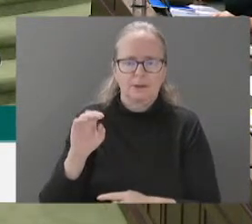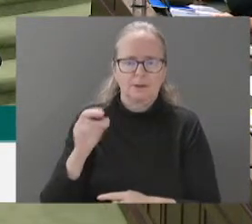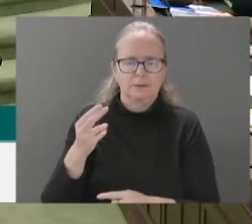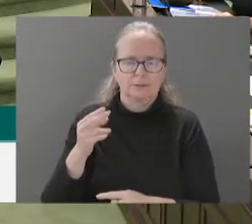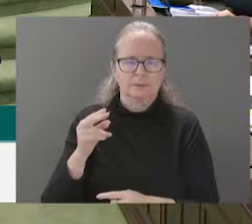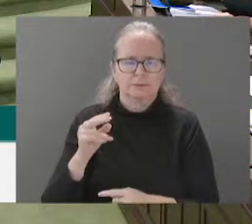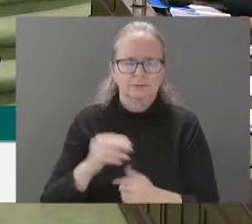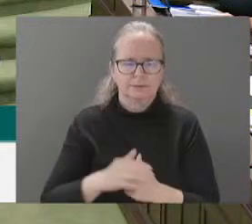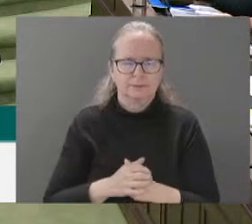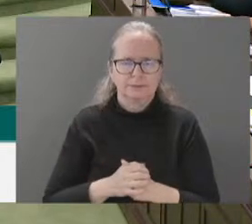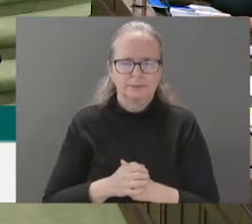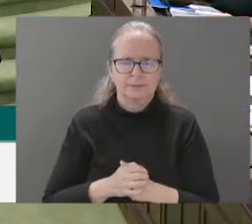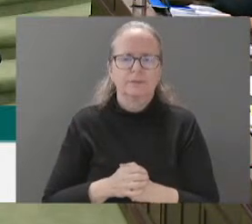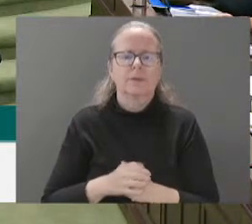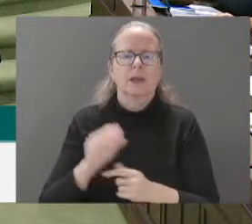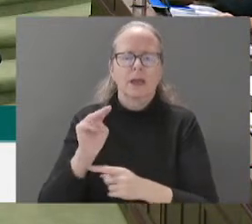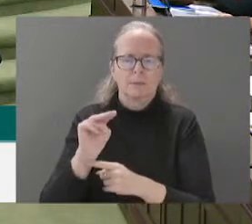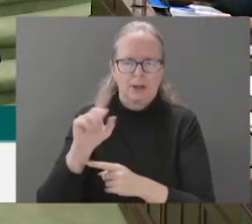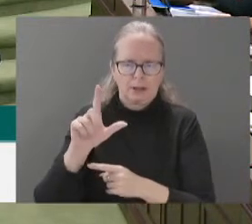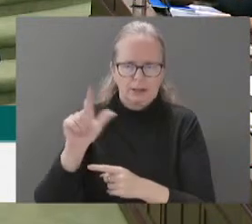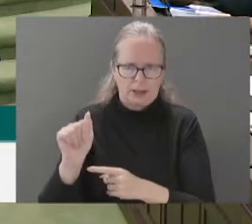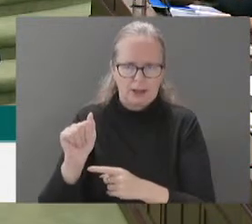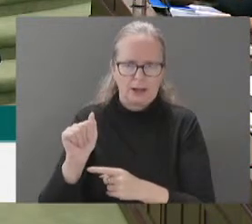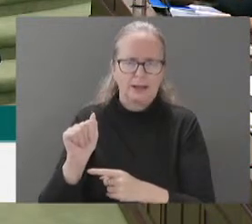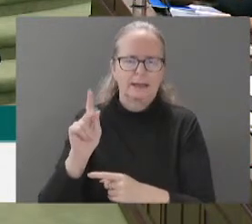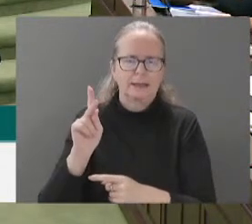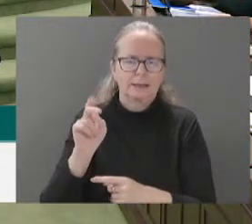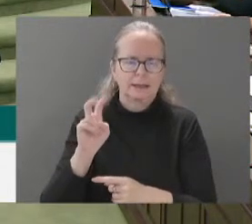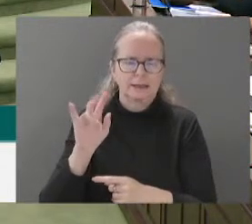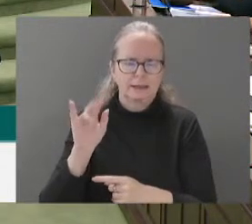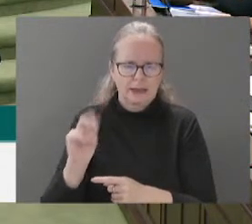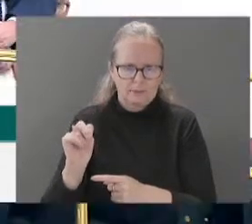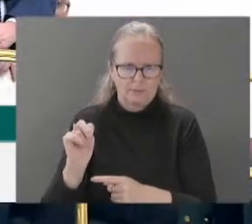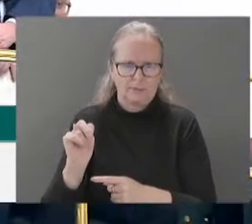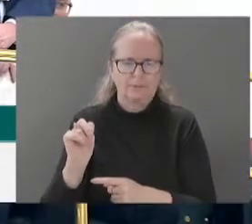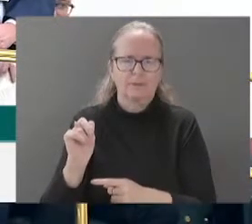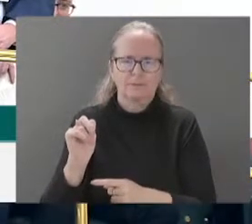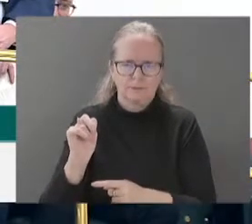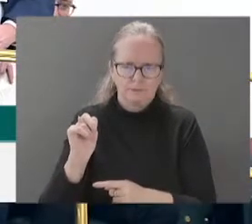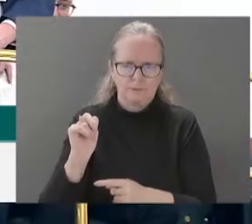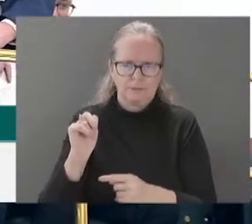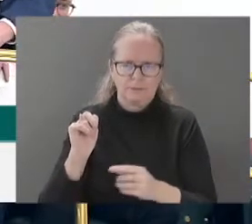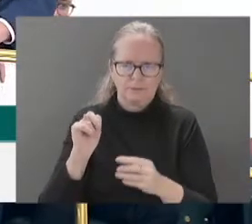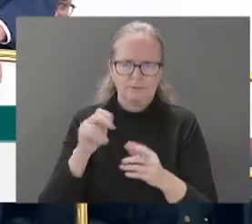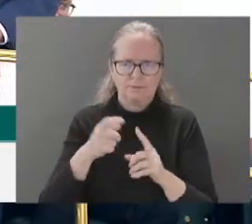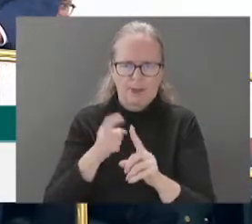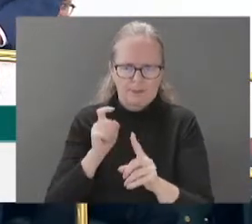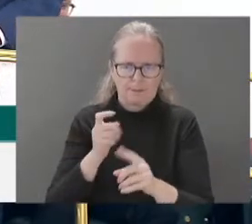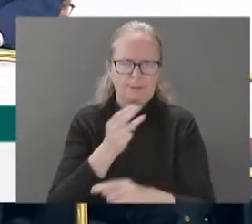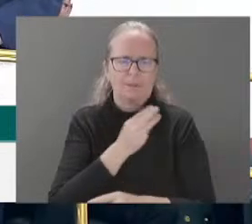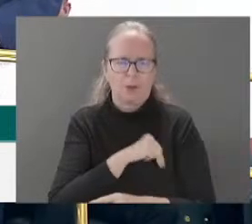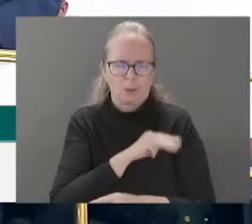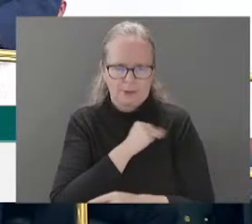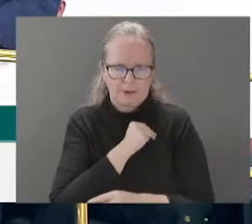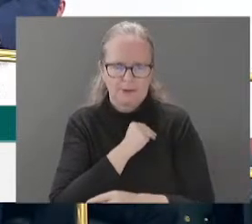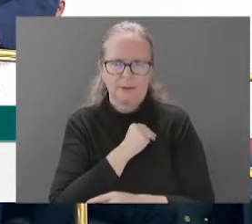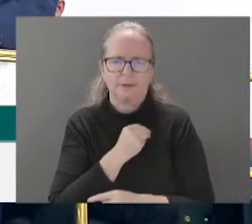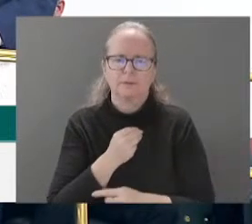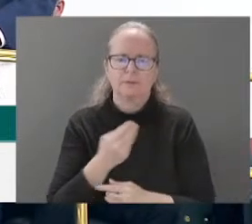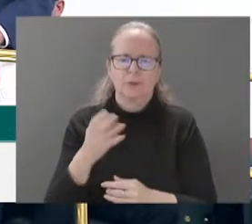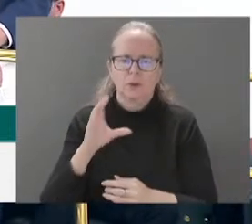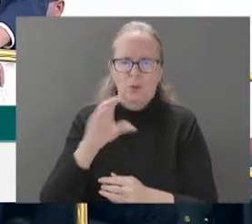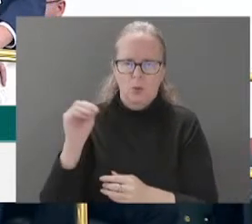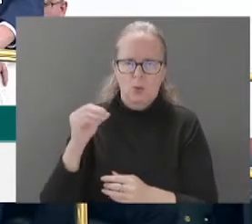girson from Manitoba representative Amos O'Neal of Michigan co-chairs representative David